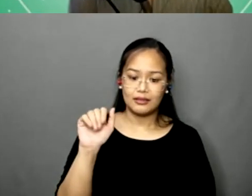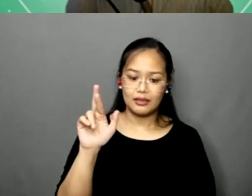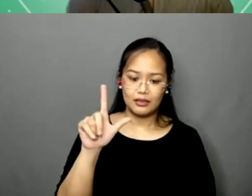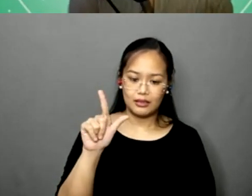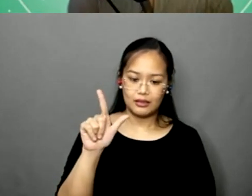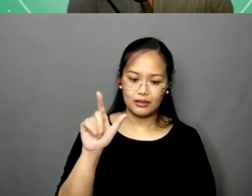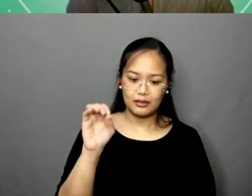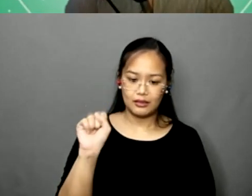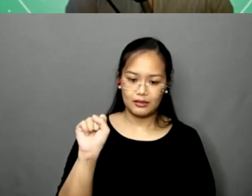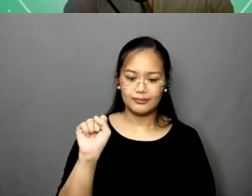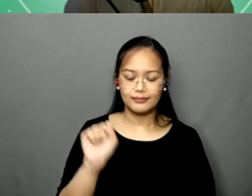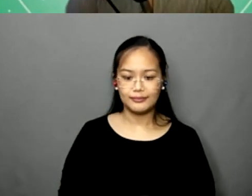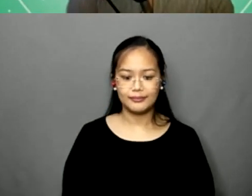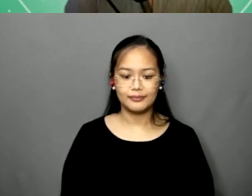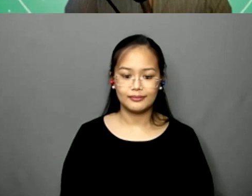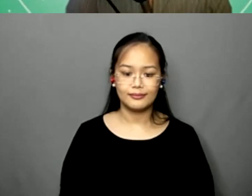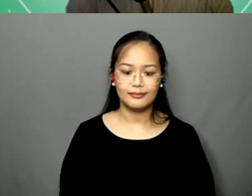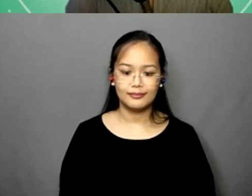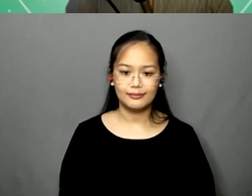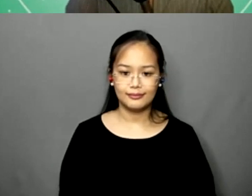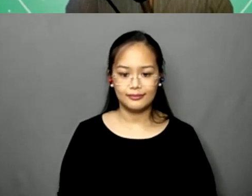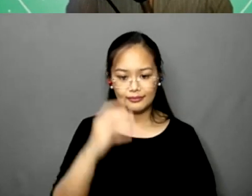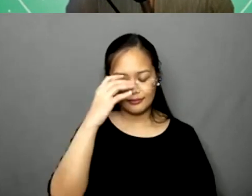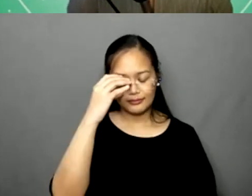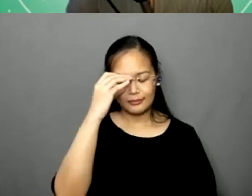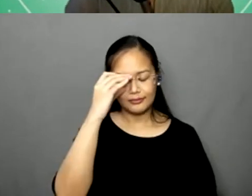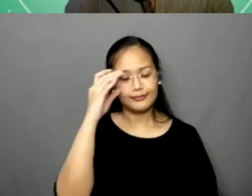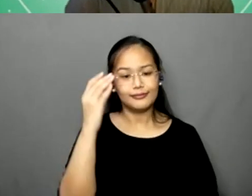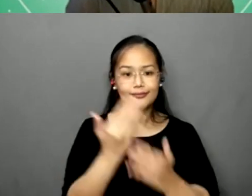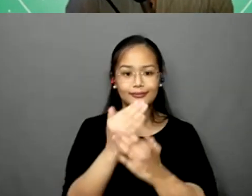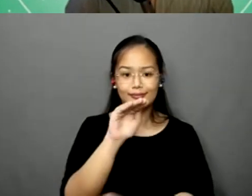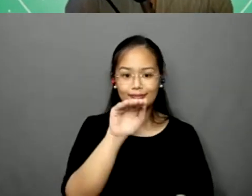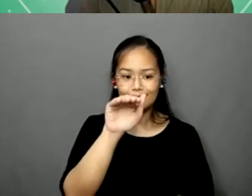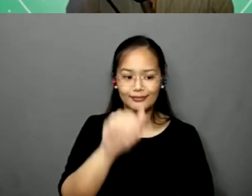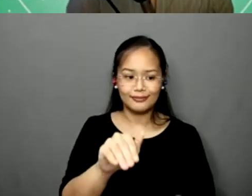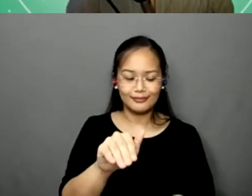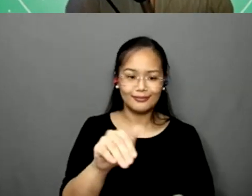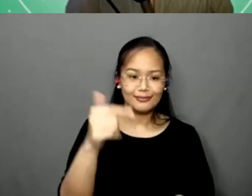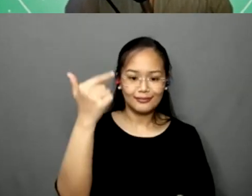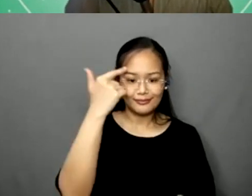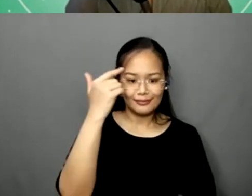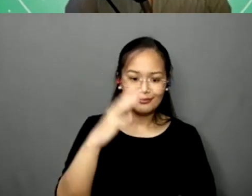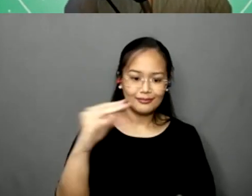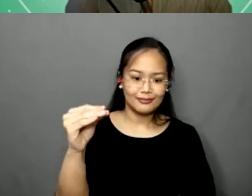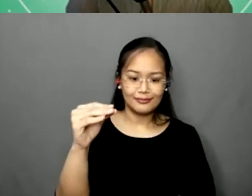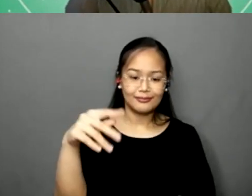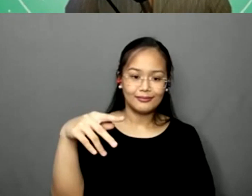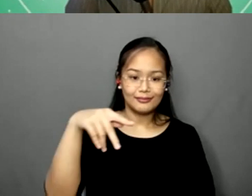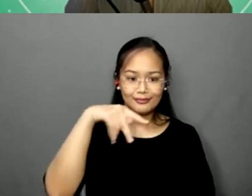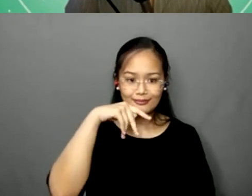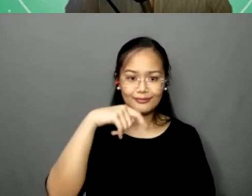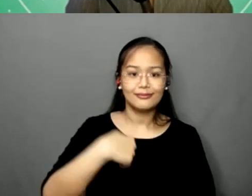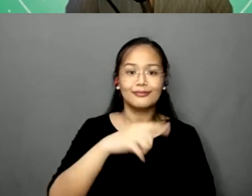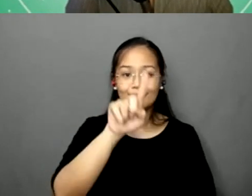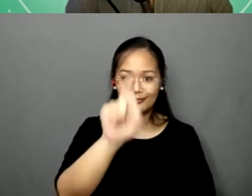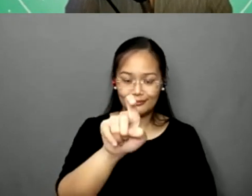go right ahead and unmute yourself, Carlos. Okay. Good afternoon, Sir Gids and Pat. I have a question.